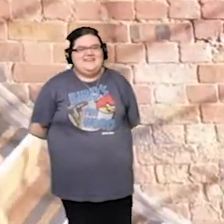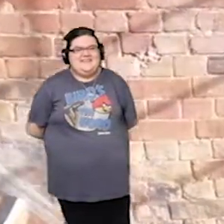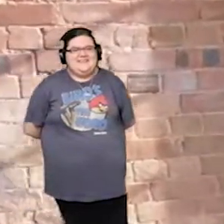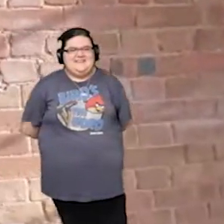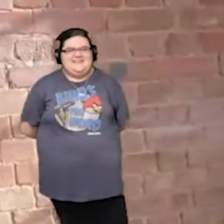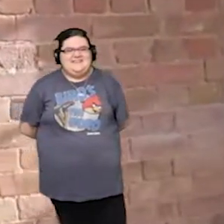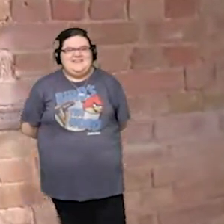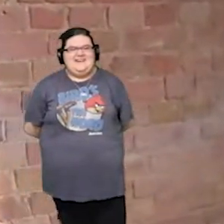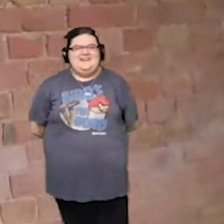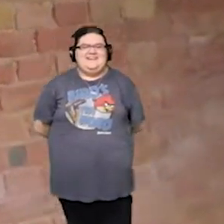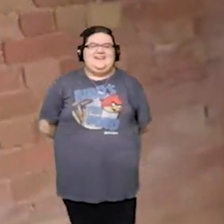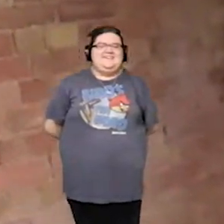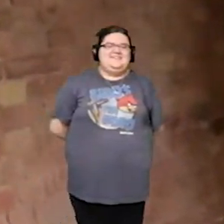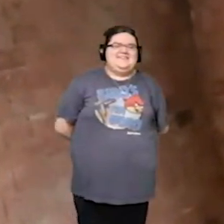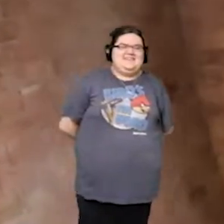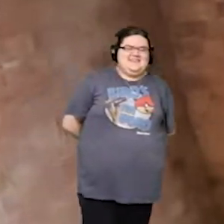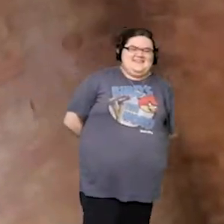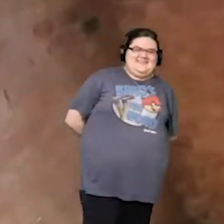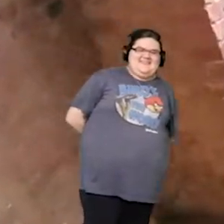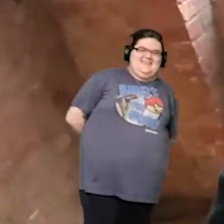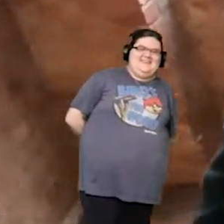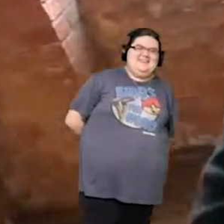headset on.